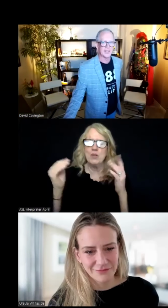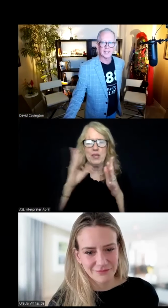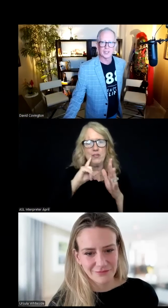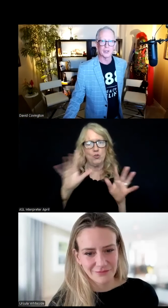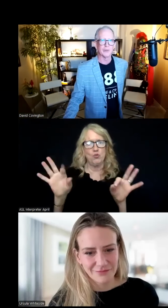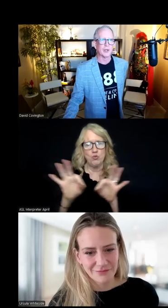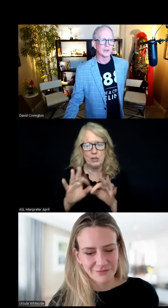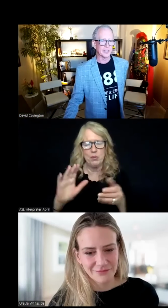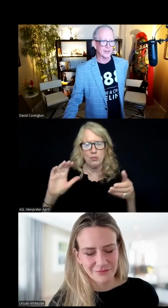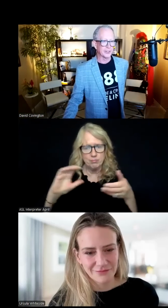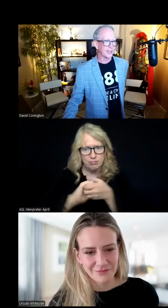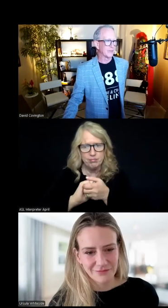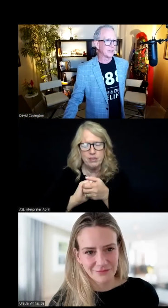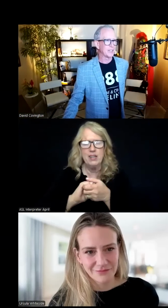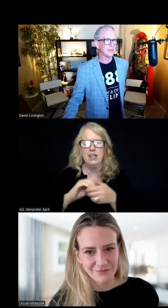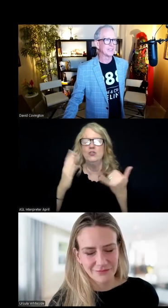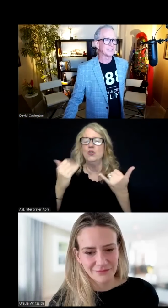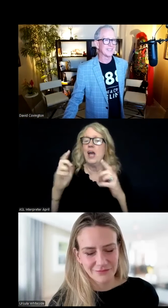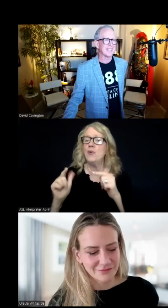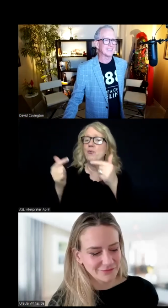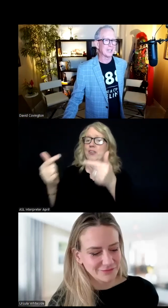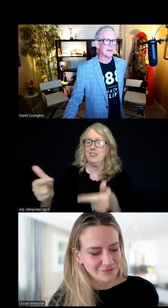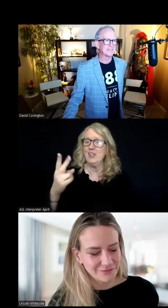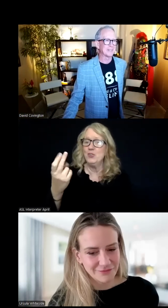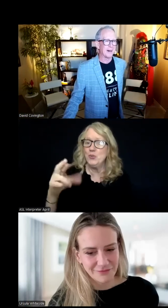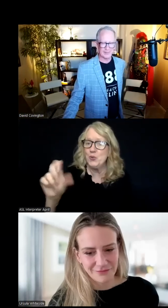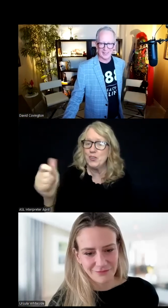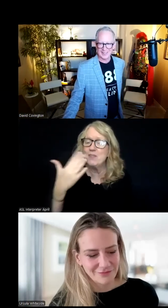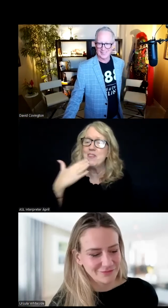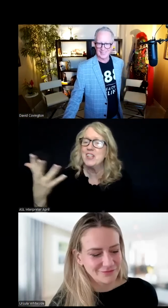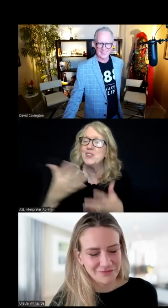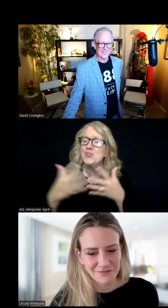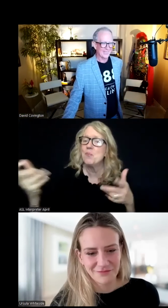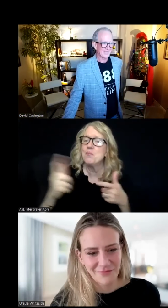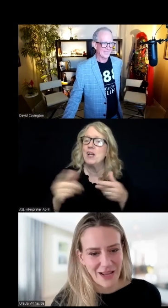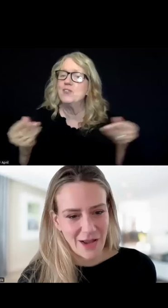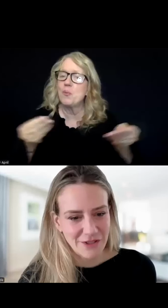are incongruent roles. And I'll turn it over to you, Ursula. Thanks so much for moderating.